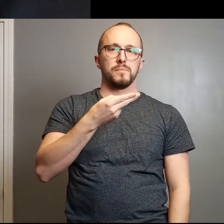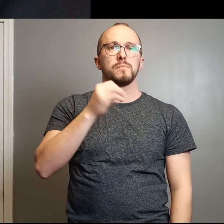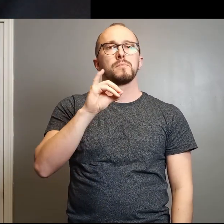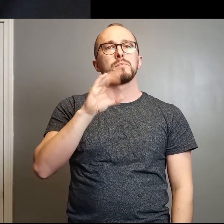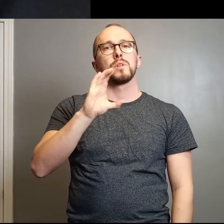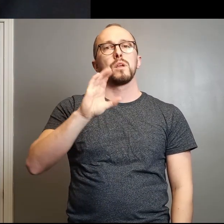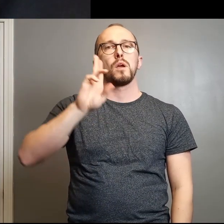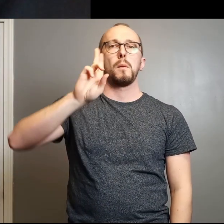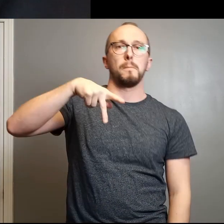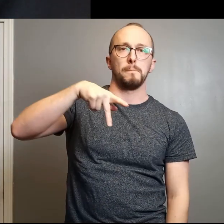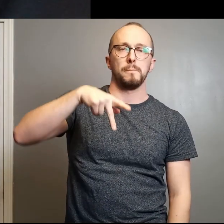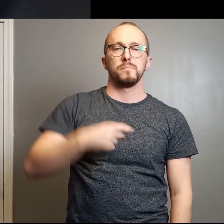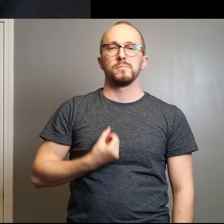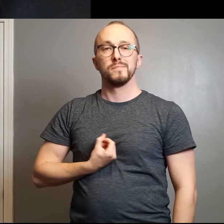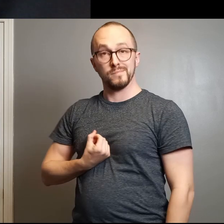hiccup,